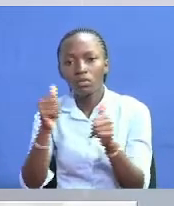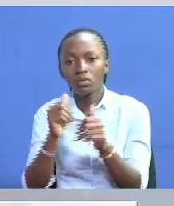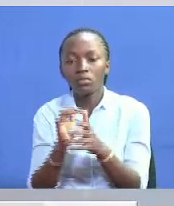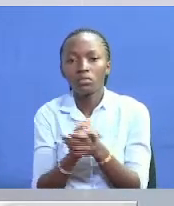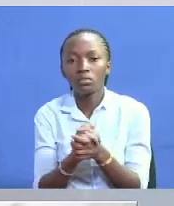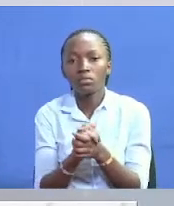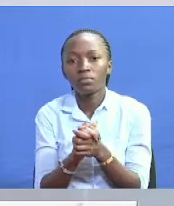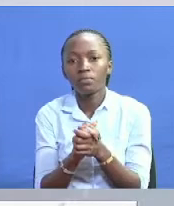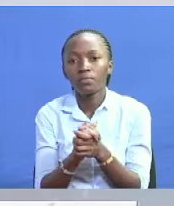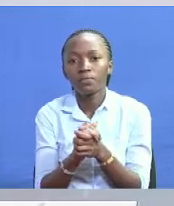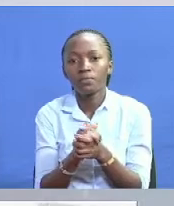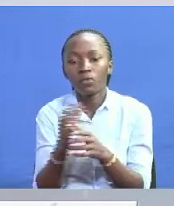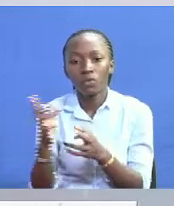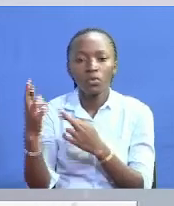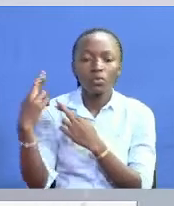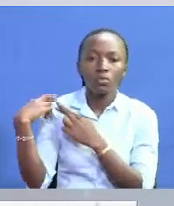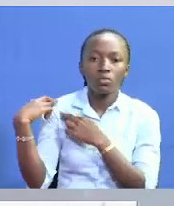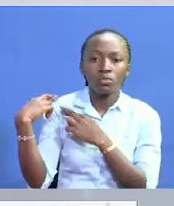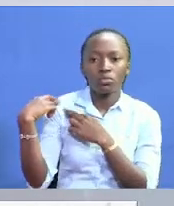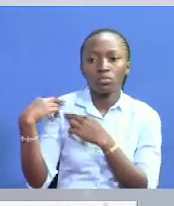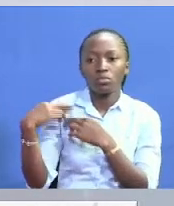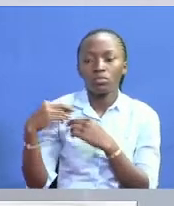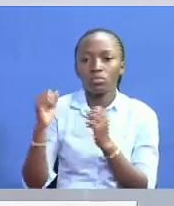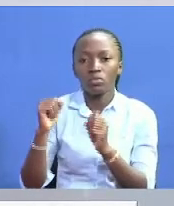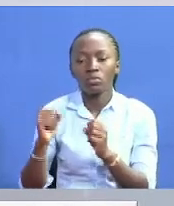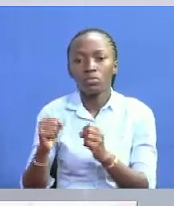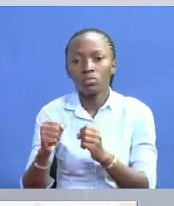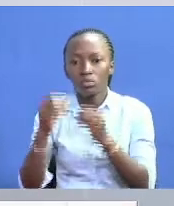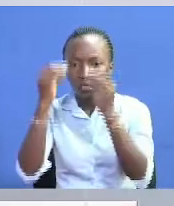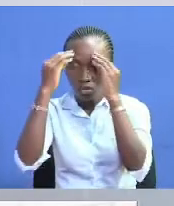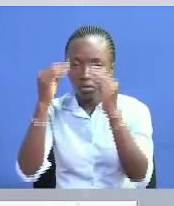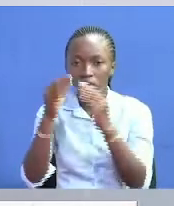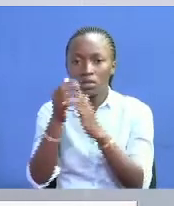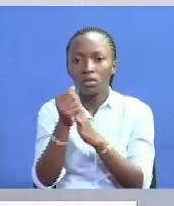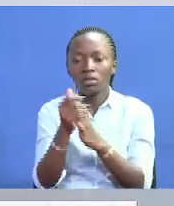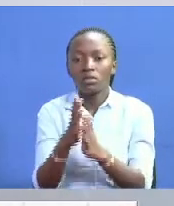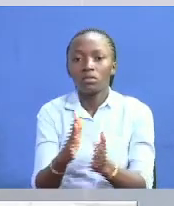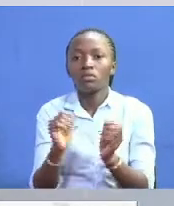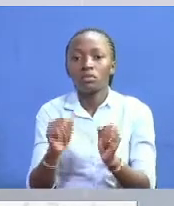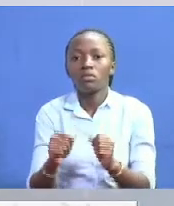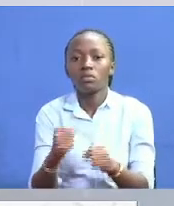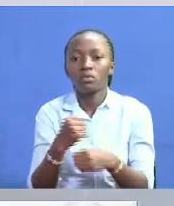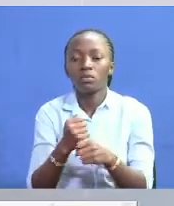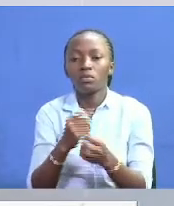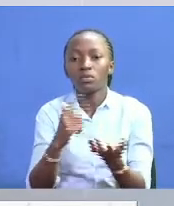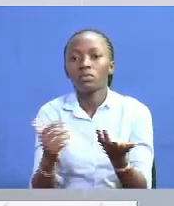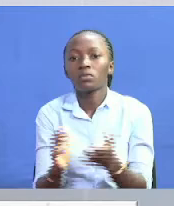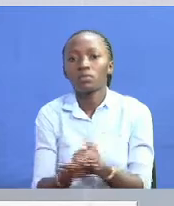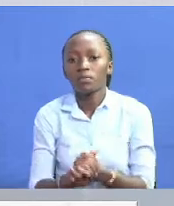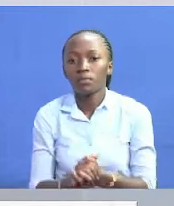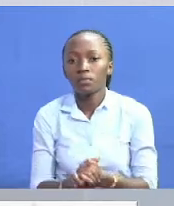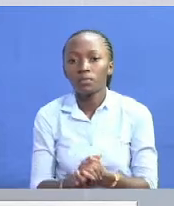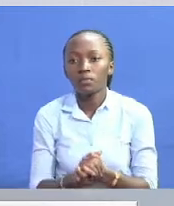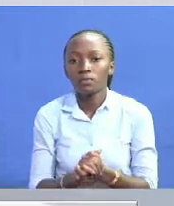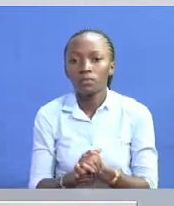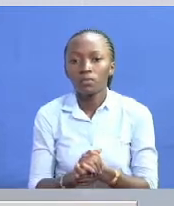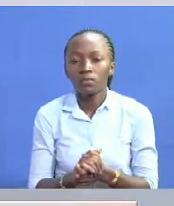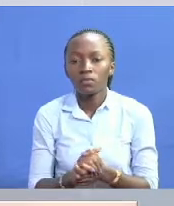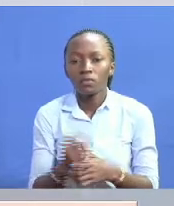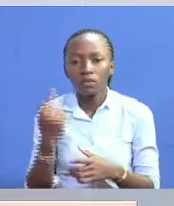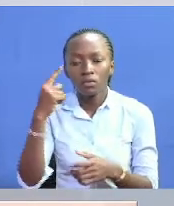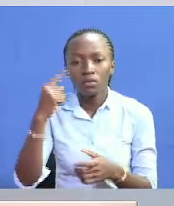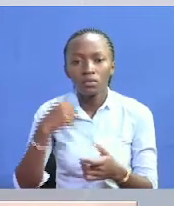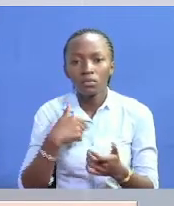role do you feel that the student leadership should also be playing in the national politics? Yeah, so for me, I feel